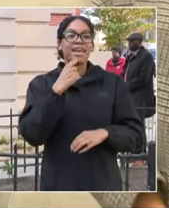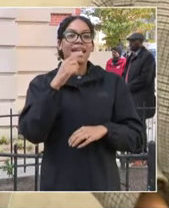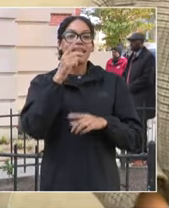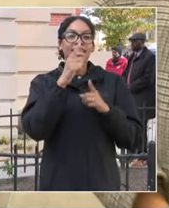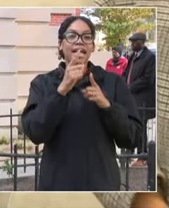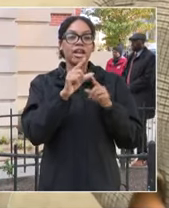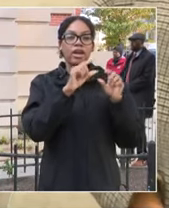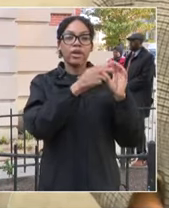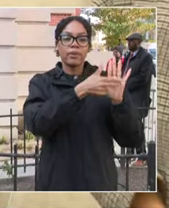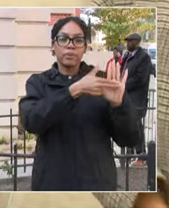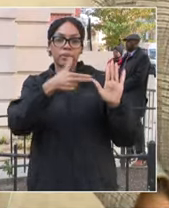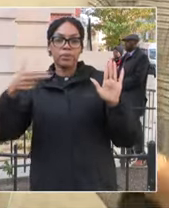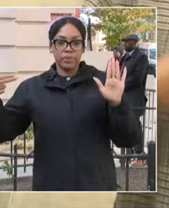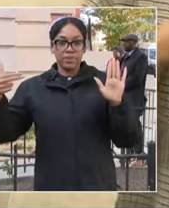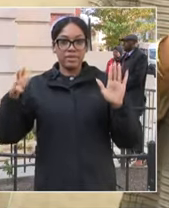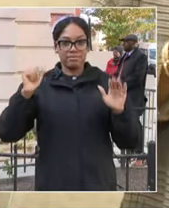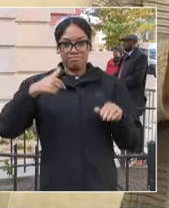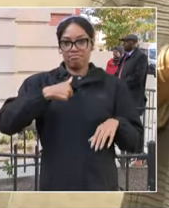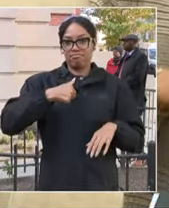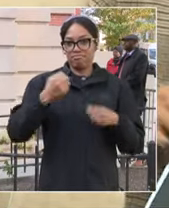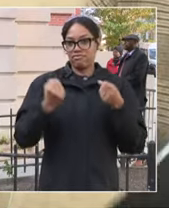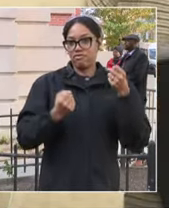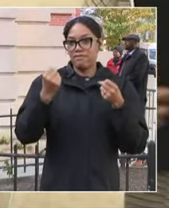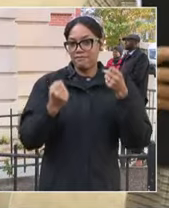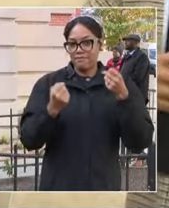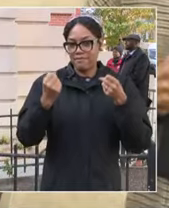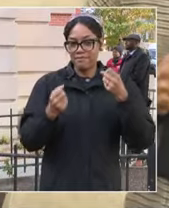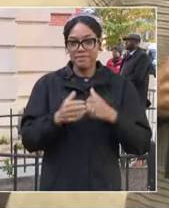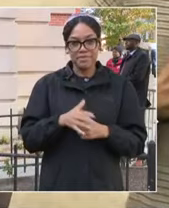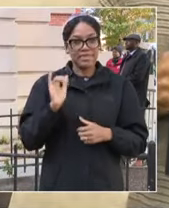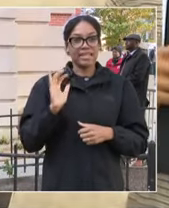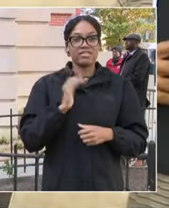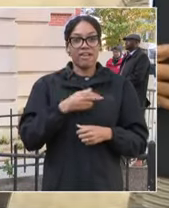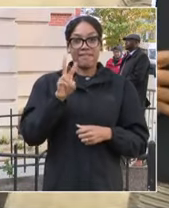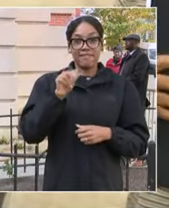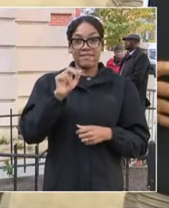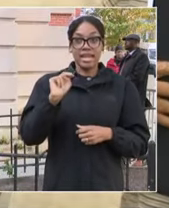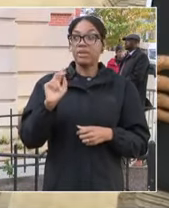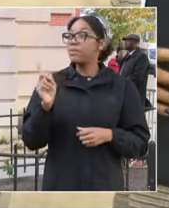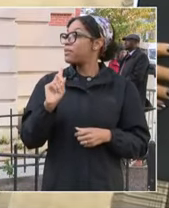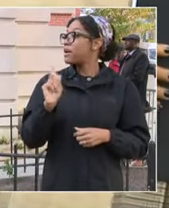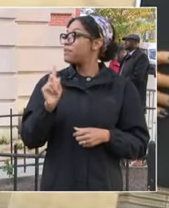I drive those. That's our van over there.